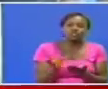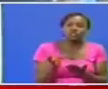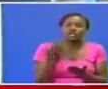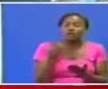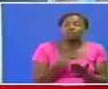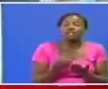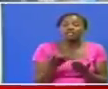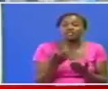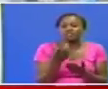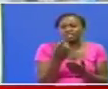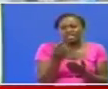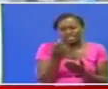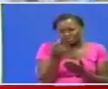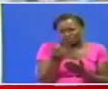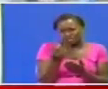allocating a minimum of